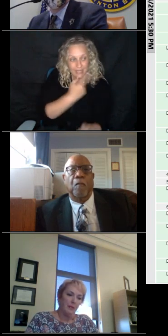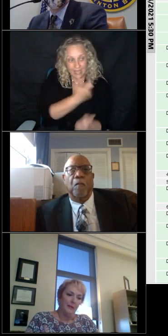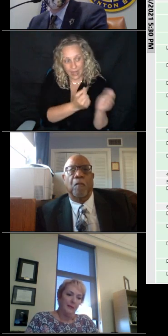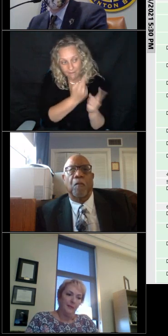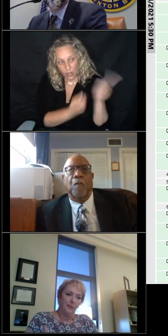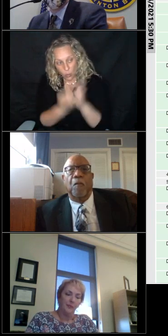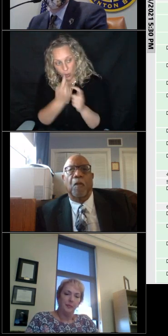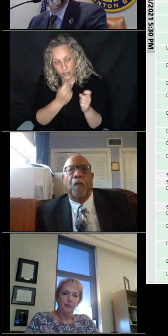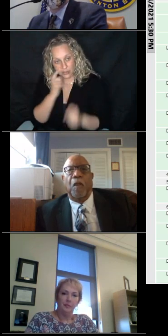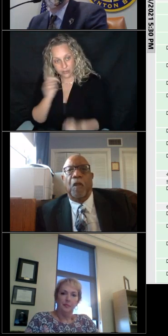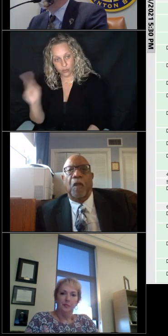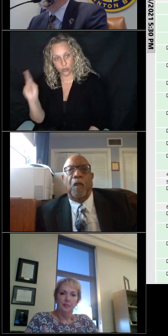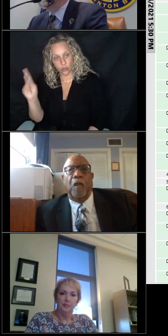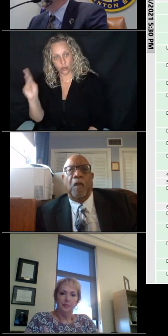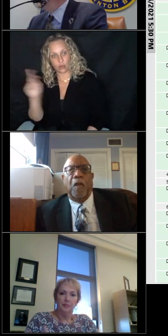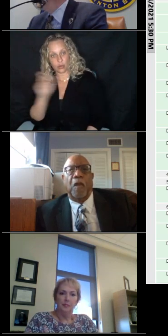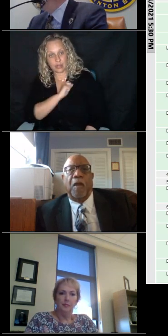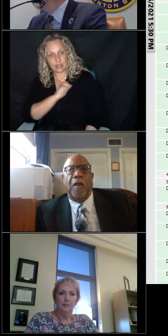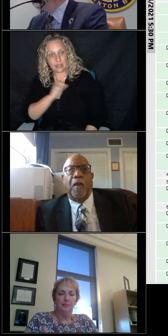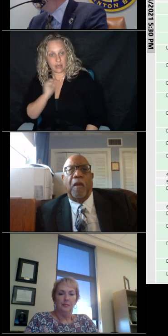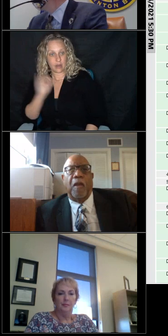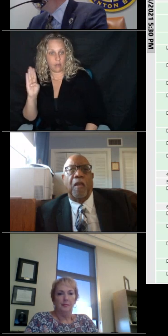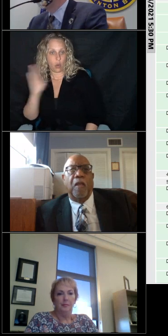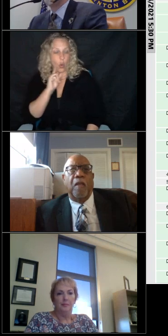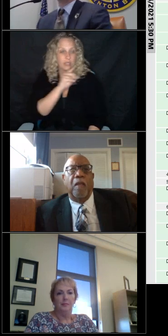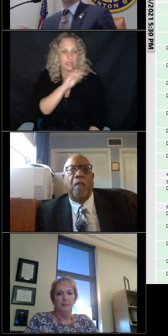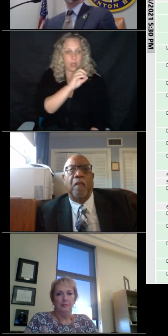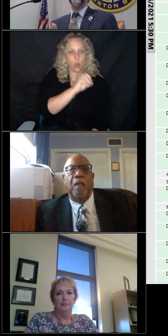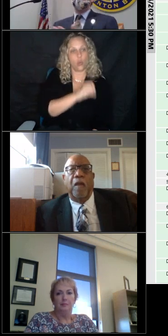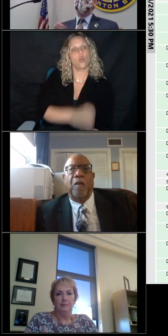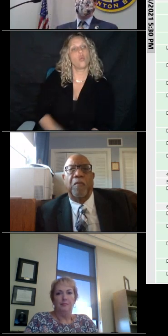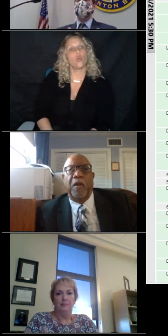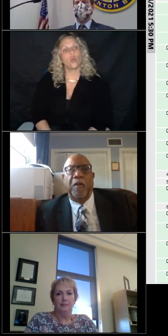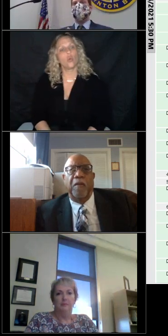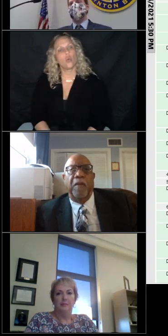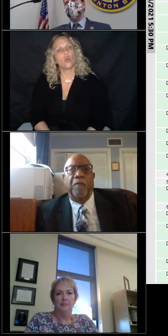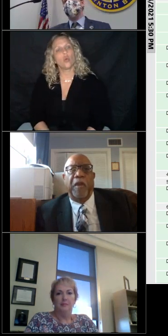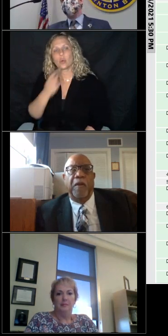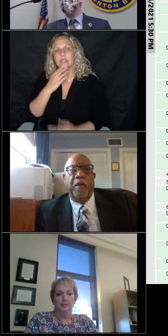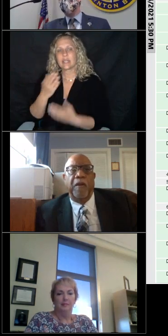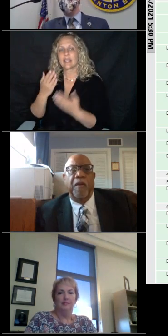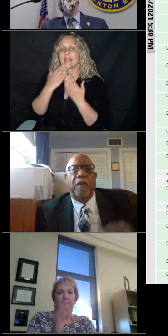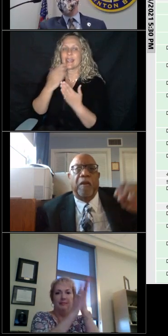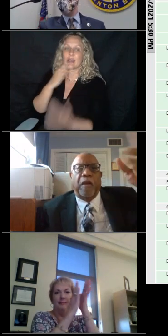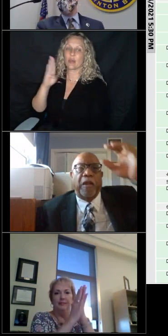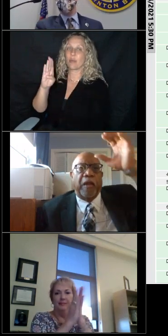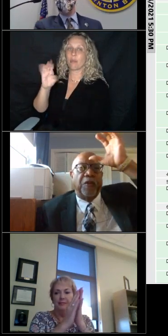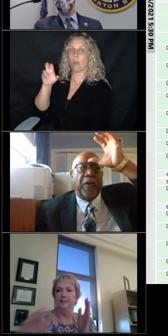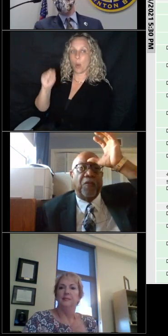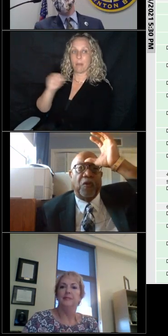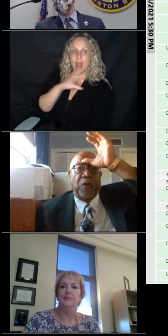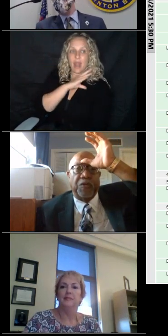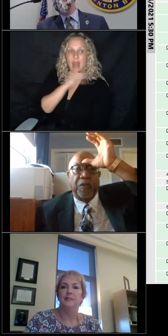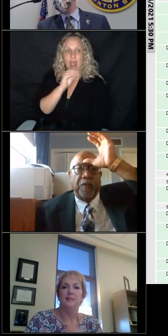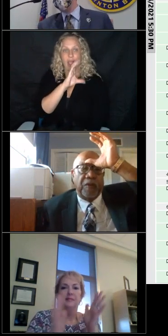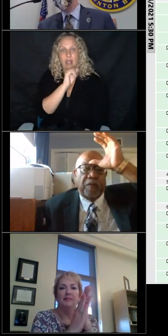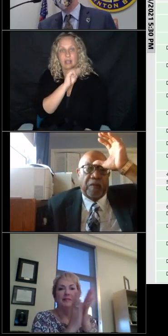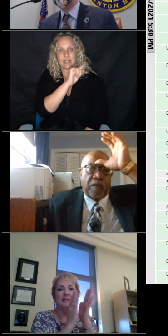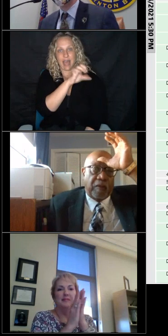Casello? No questions, just to say thank you to Senator Thank you, Bertman yes. and her staff. Thank you, Commissioner. Thank you,